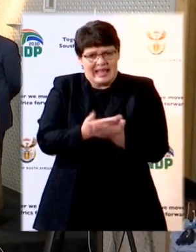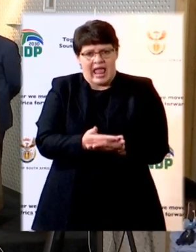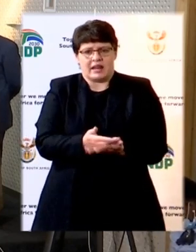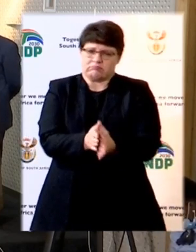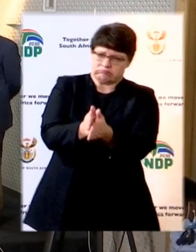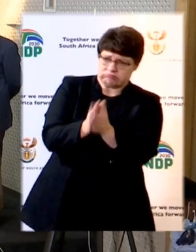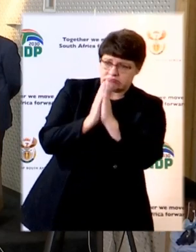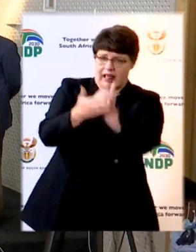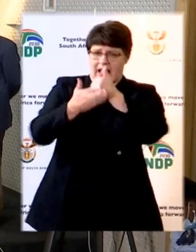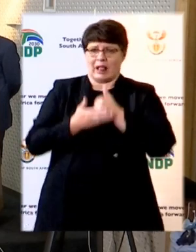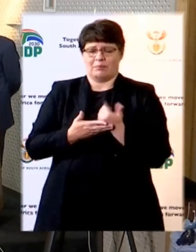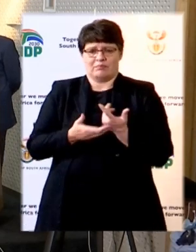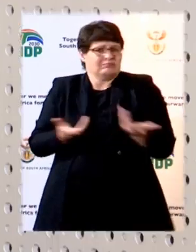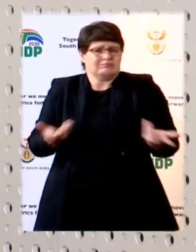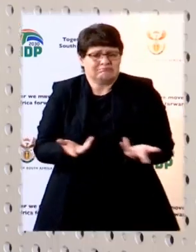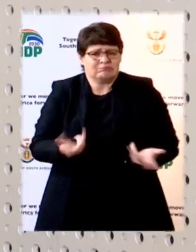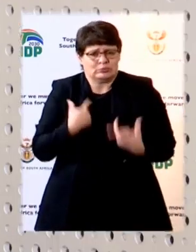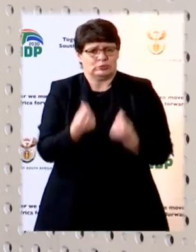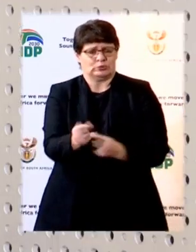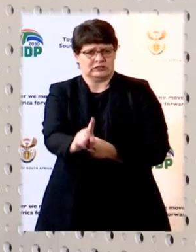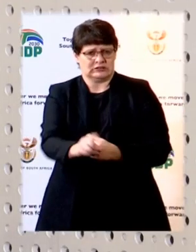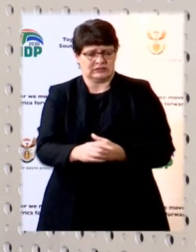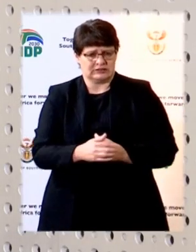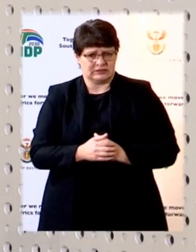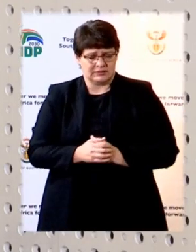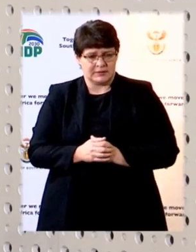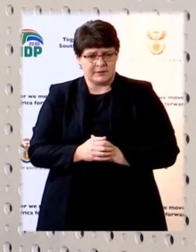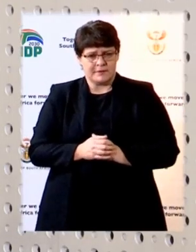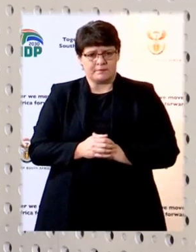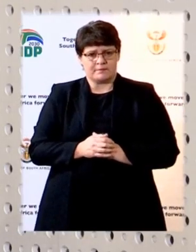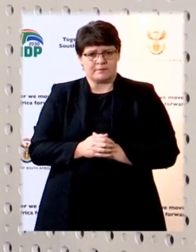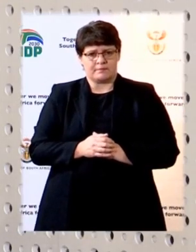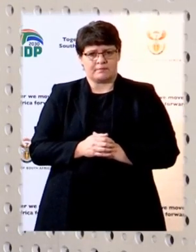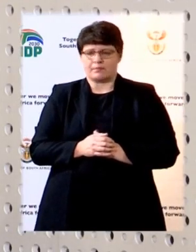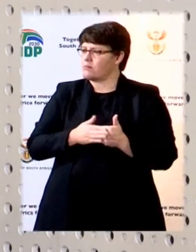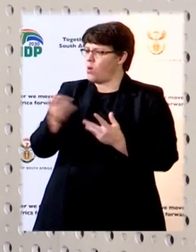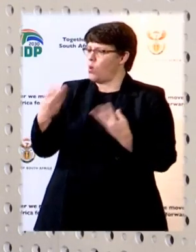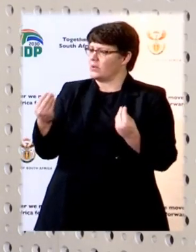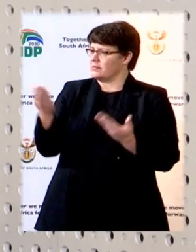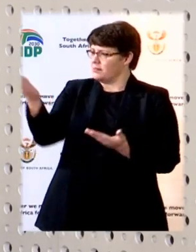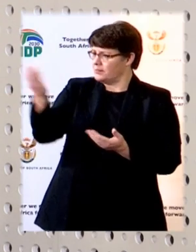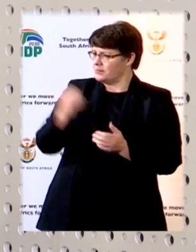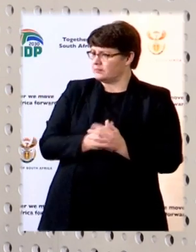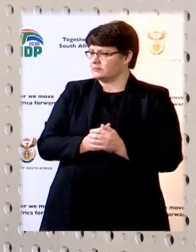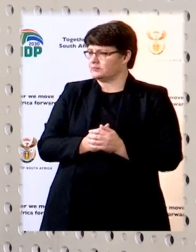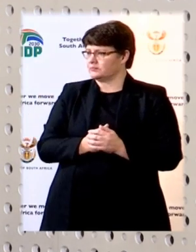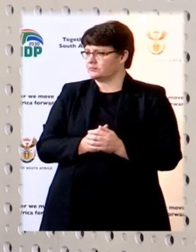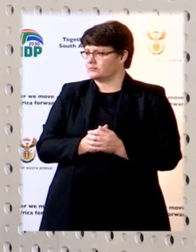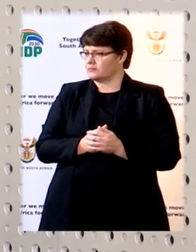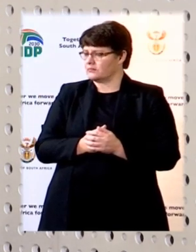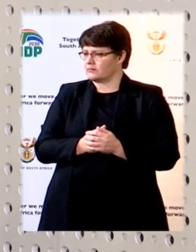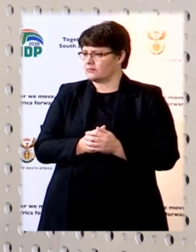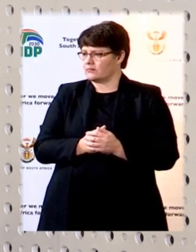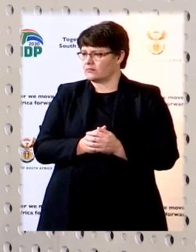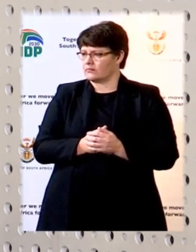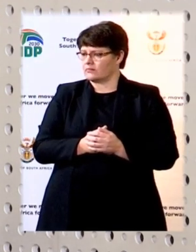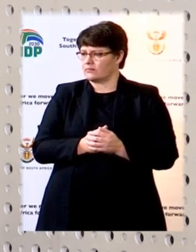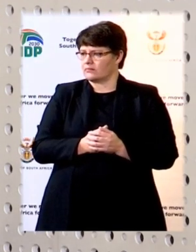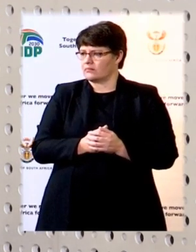relief as well? Thank you so much. Thank you very much. Do we have anything on the WhatsApp channel? Yes,